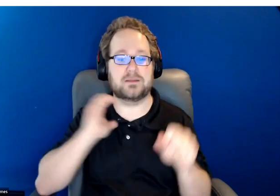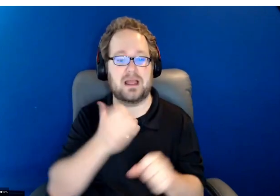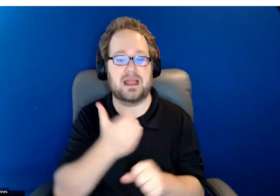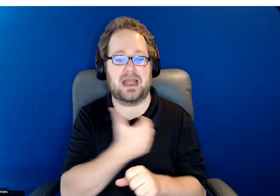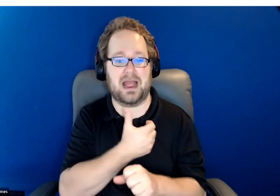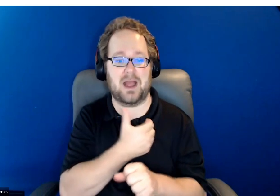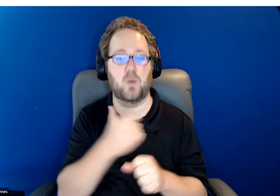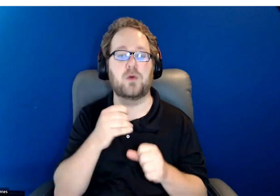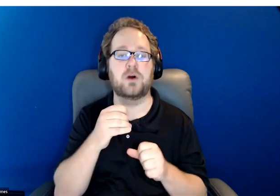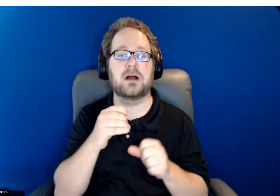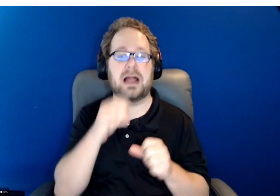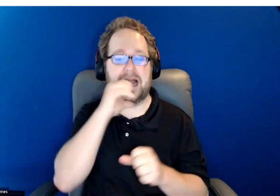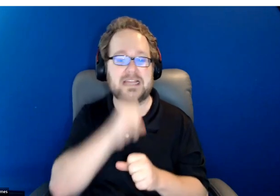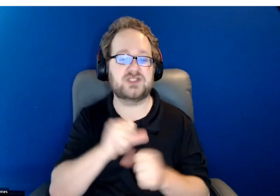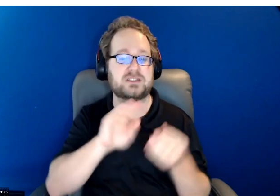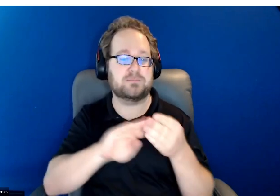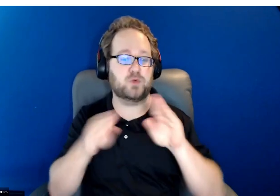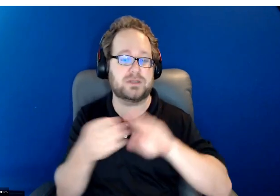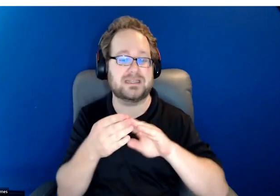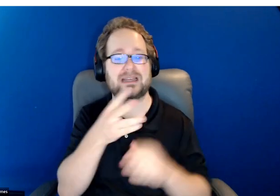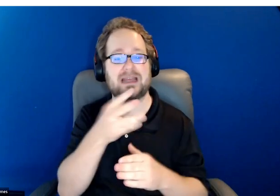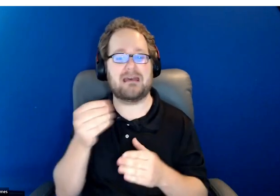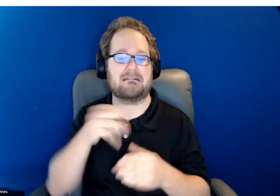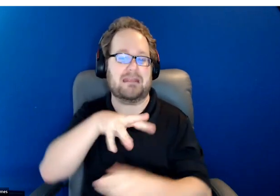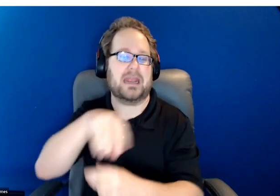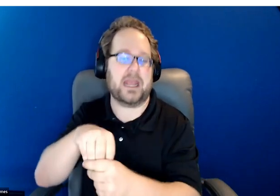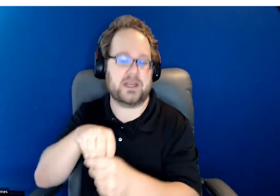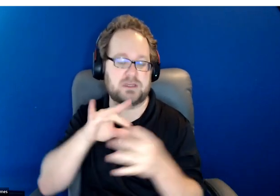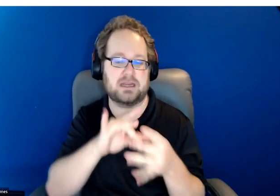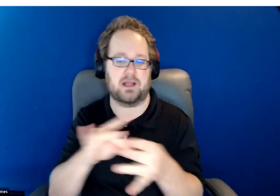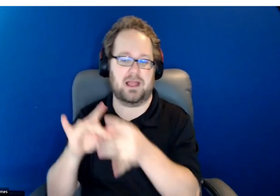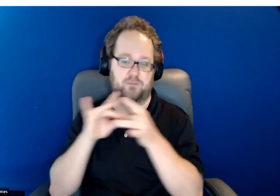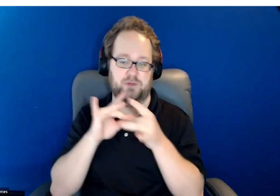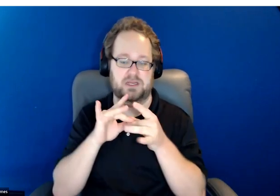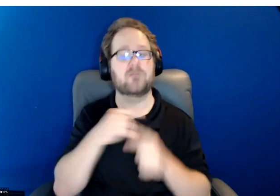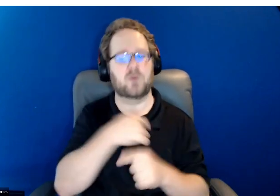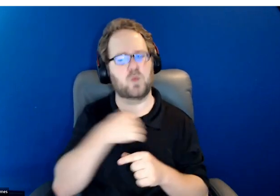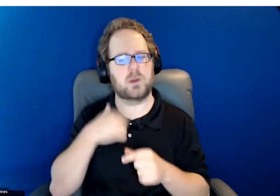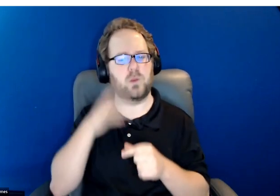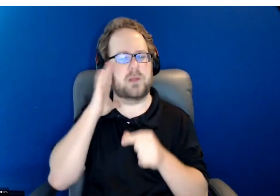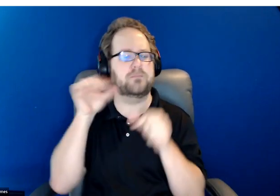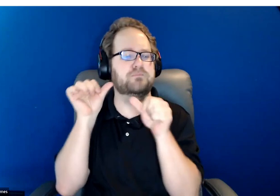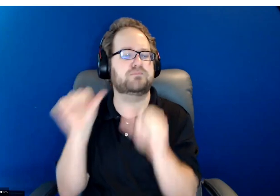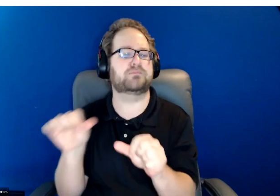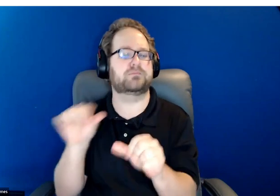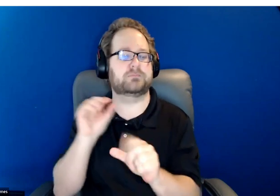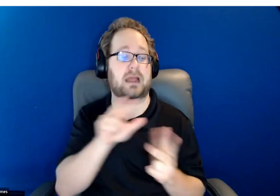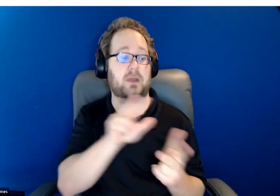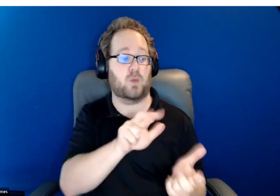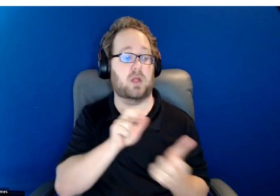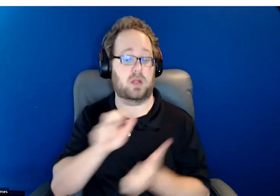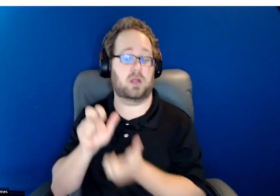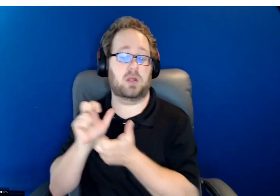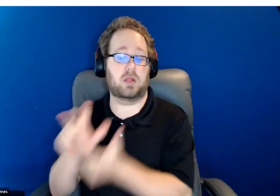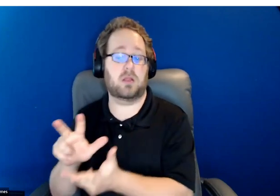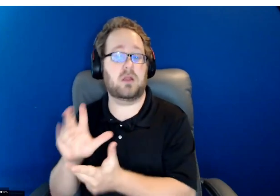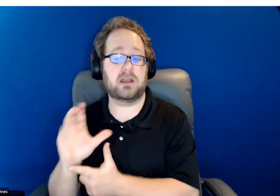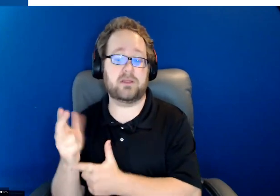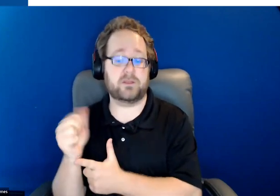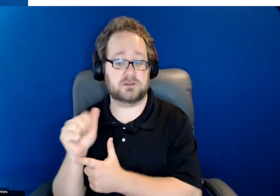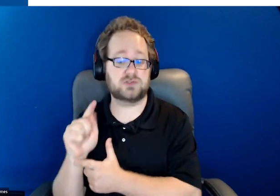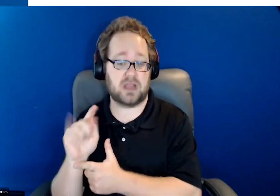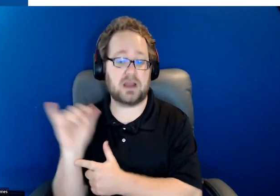by West Health, and we will also be putting that link in the chat as well. Next slide.